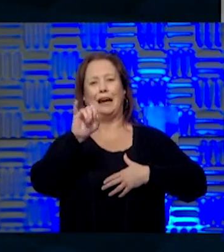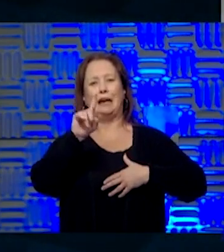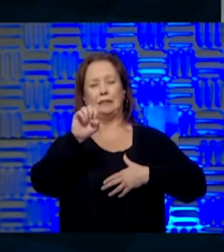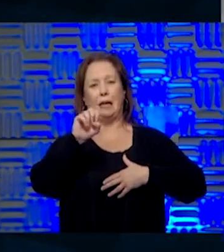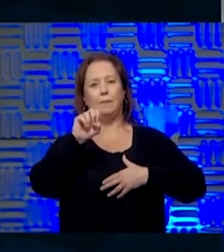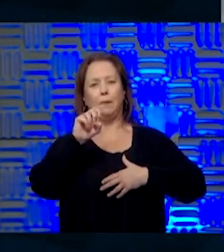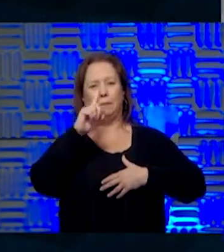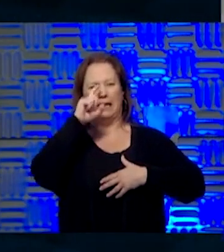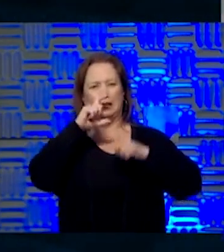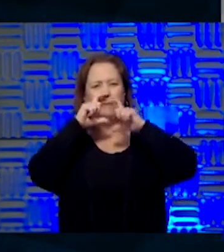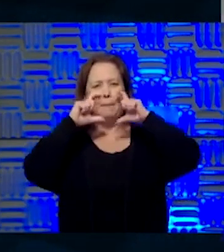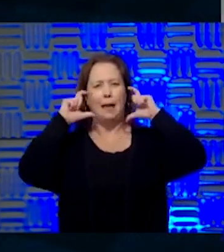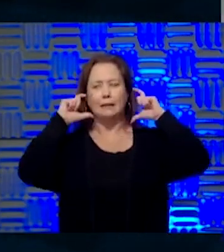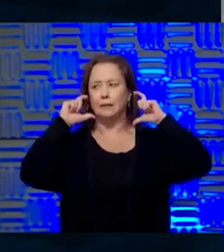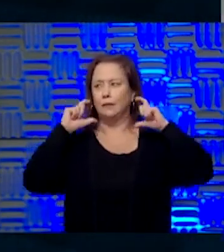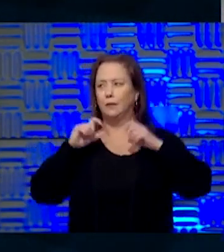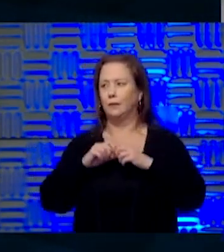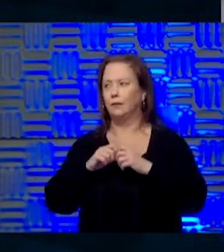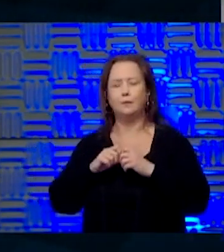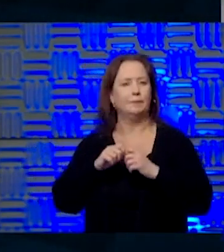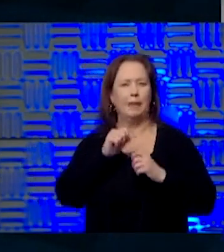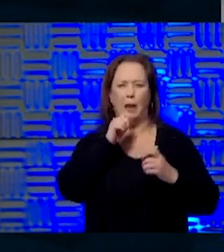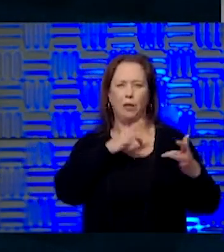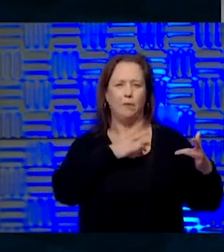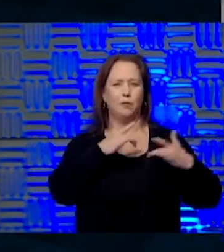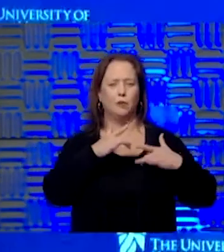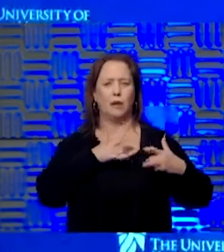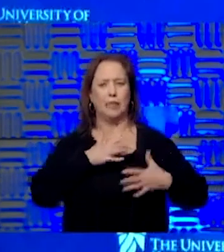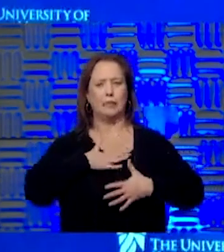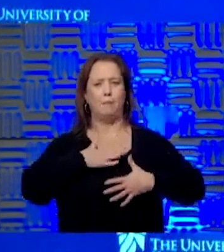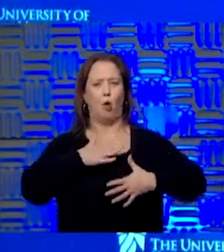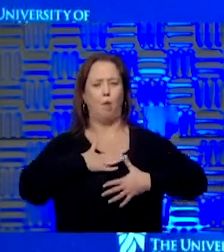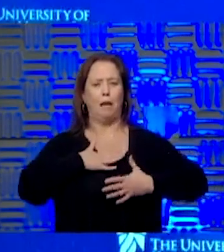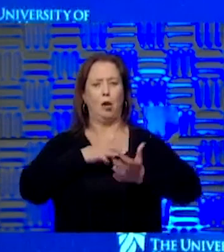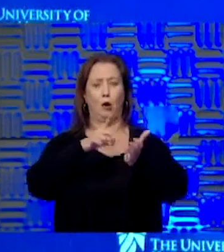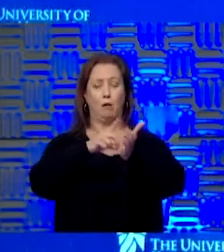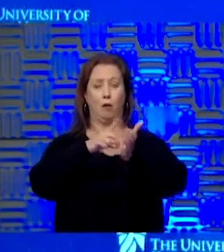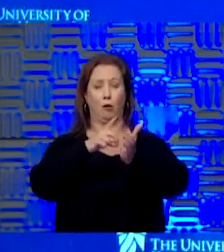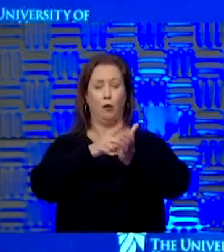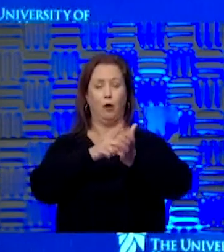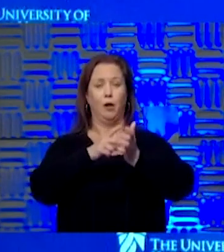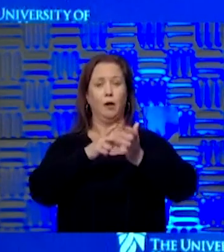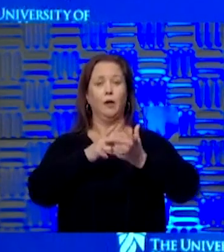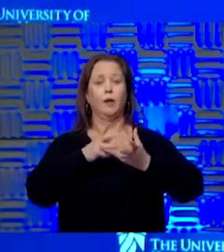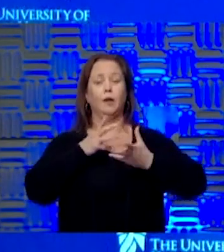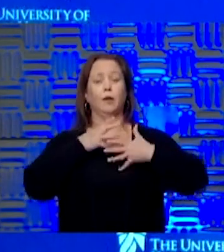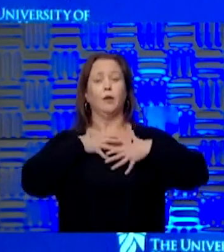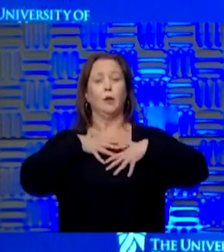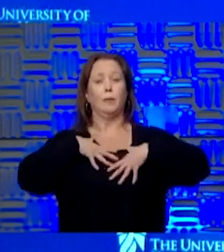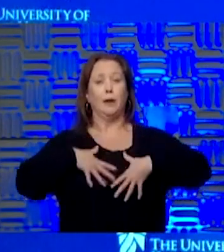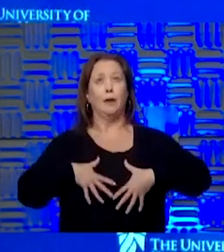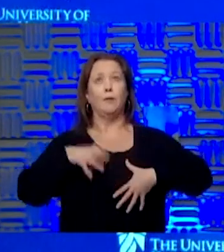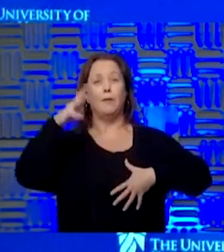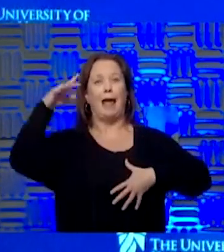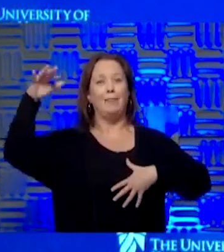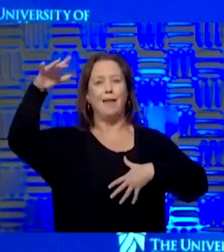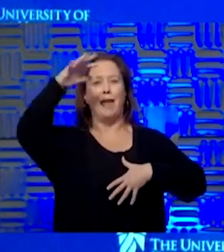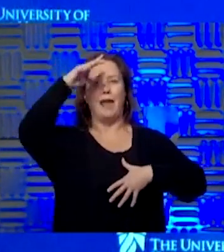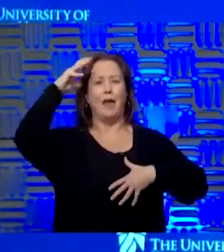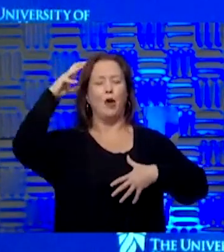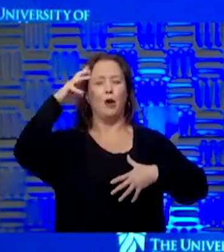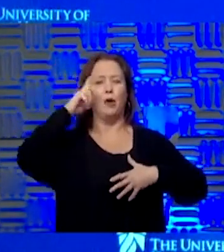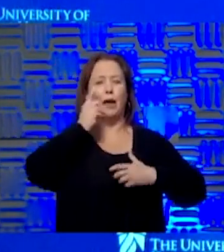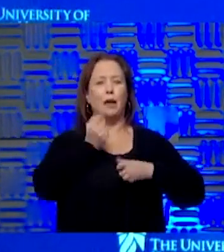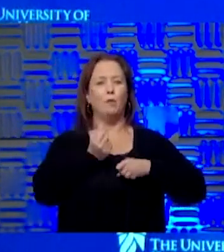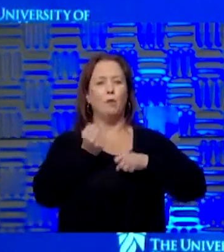that we should be concerned of? I would not be concerned about as a pulmonary physician. I'll tell you, you're still going to entrain oxygen from the atmosphere and get rid of the CO2